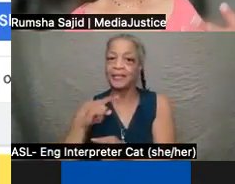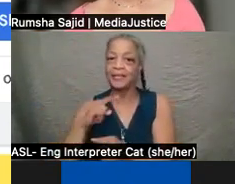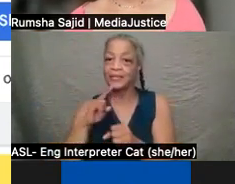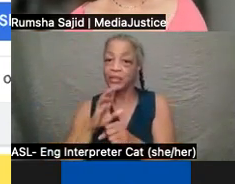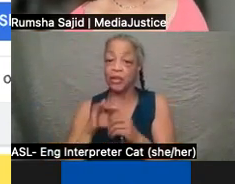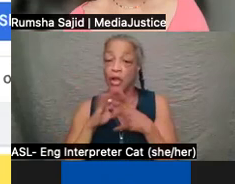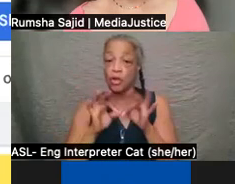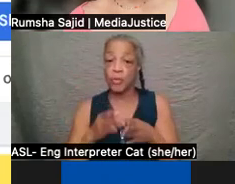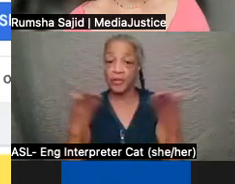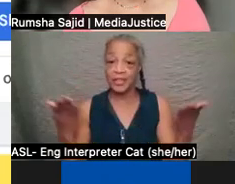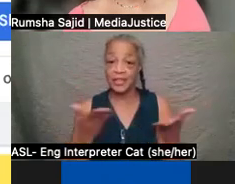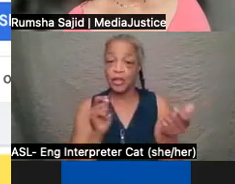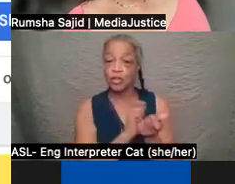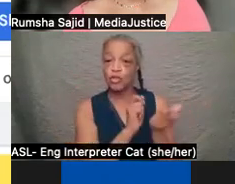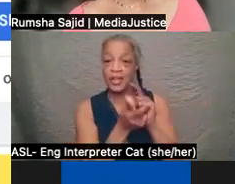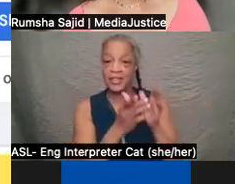on and translators are on.